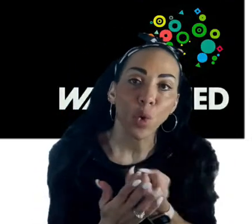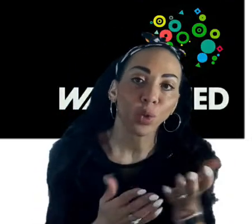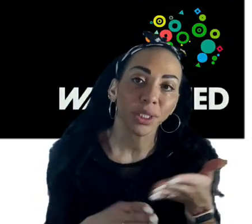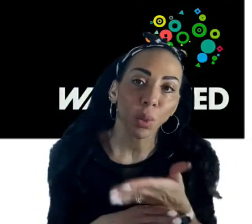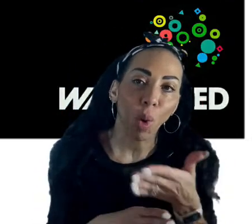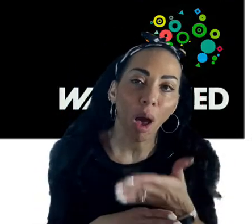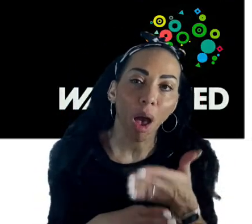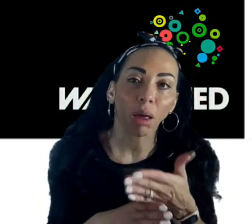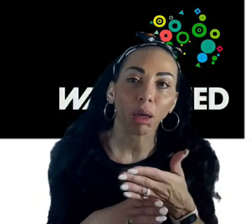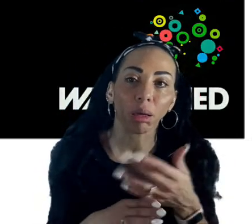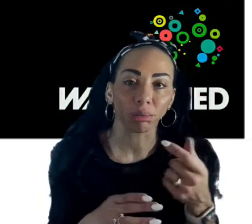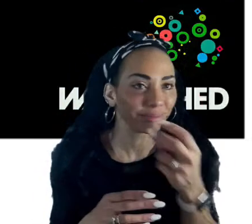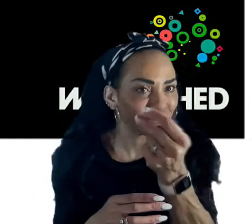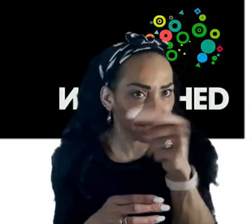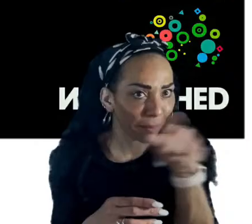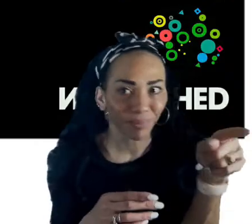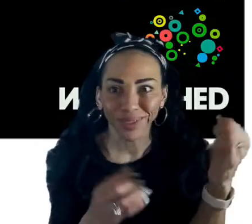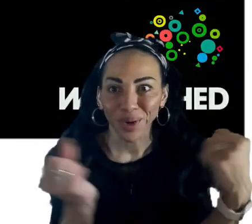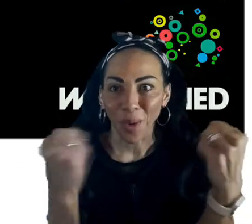nods.